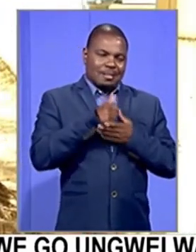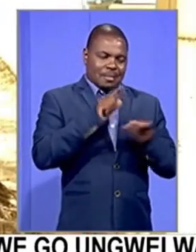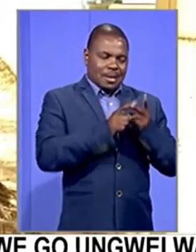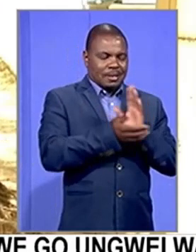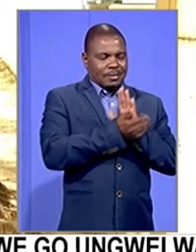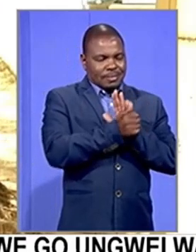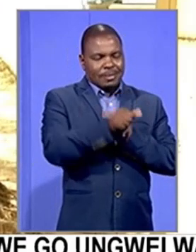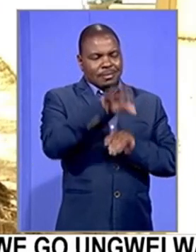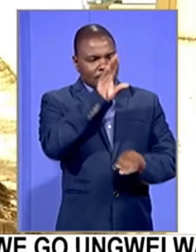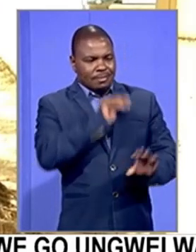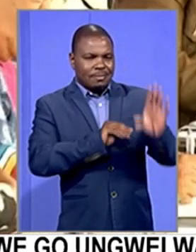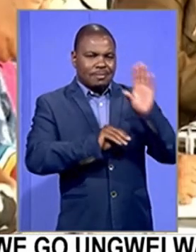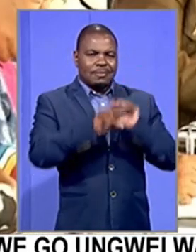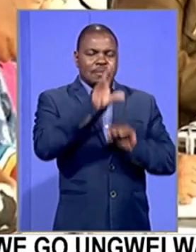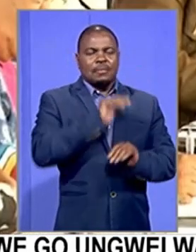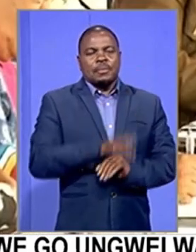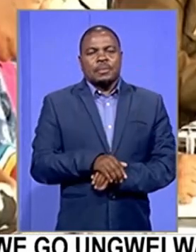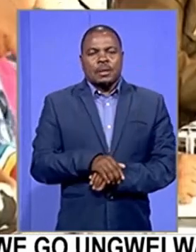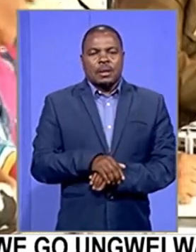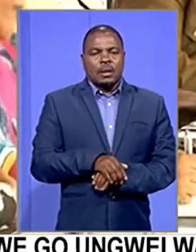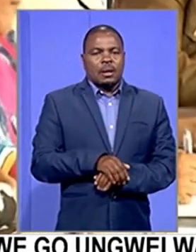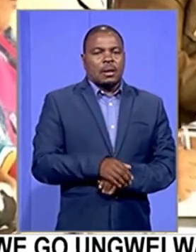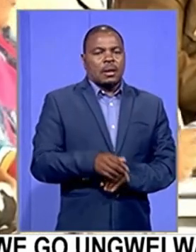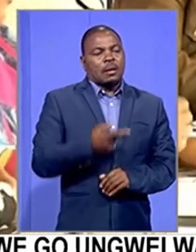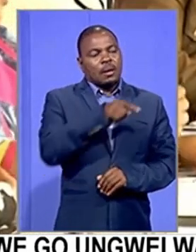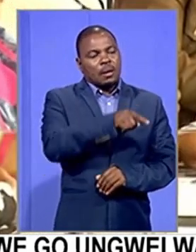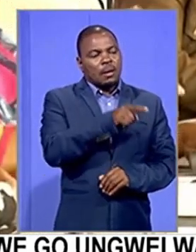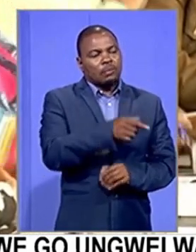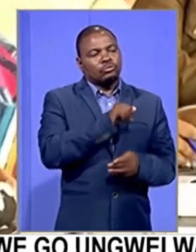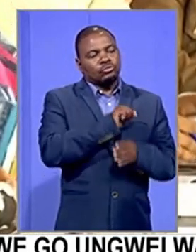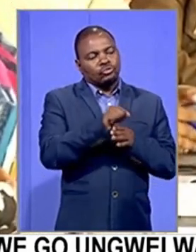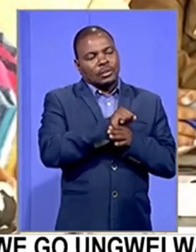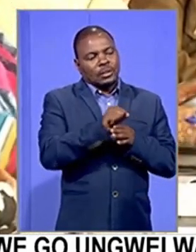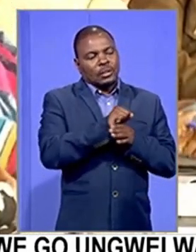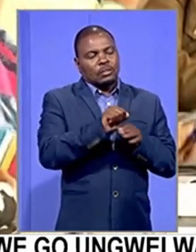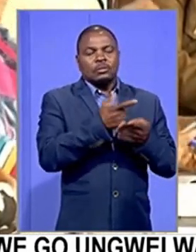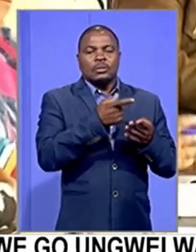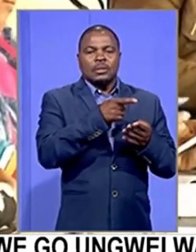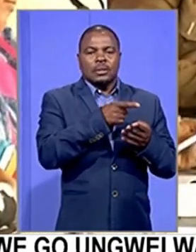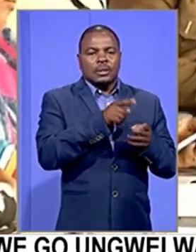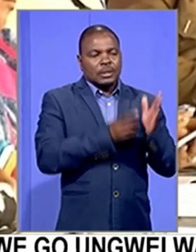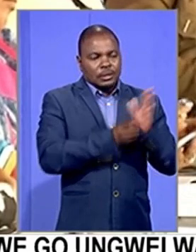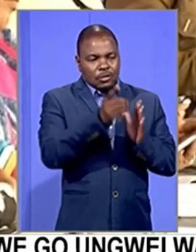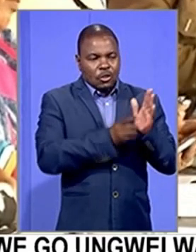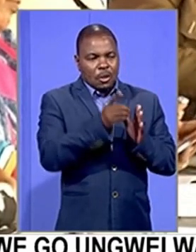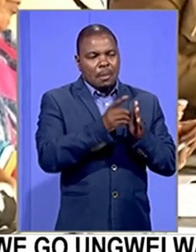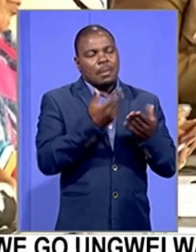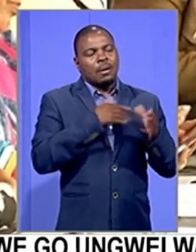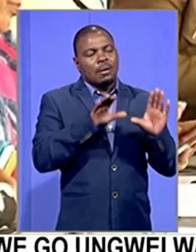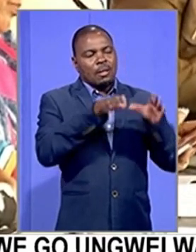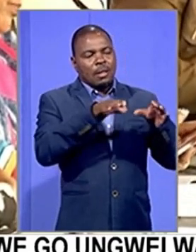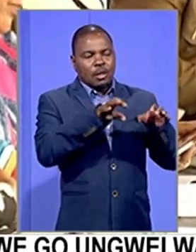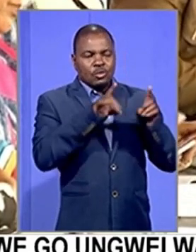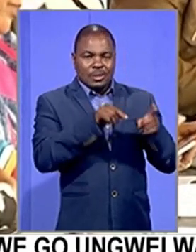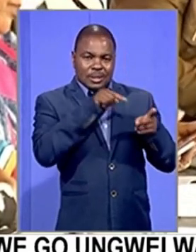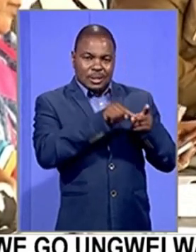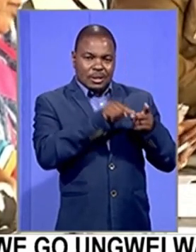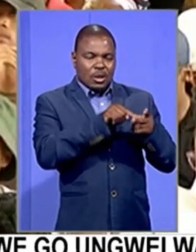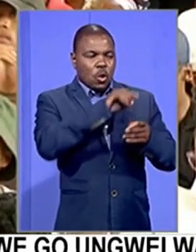di-skill tse ke ntse sena tsone. Ba setheo sa tlhatlho ya tša thuto Education Training and Development Practice Sector Education and